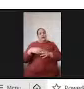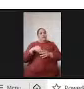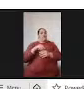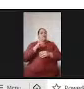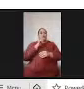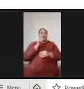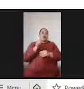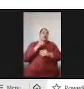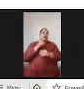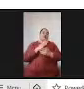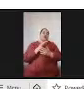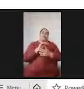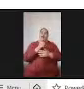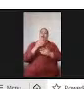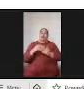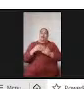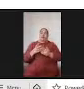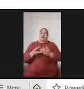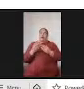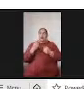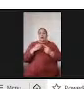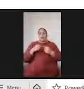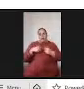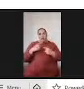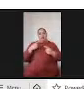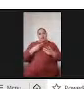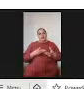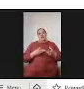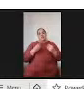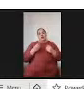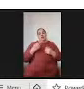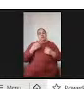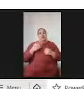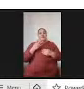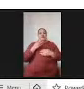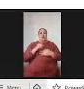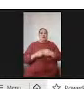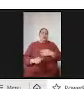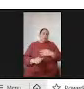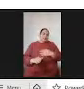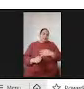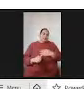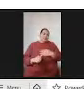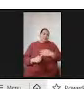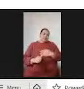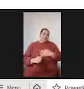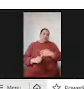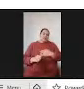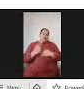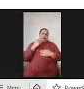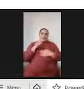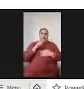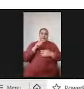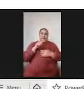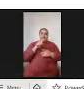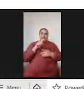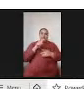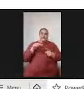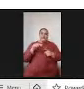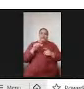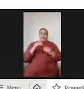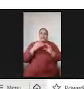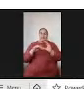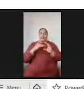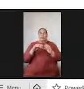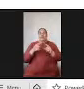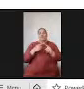any of the other members have gotten it, but I've certainly received in the last 4 months about, I think, 17 emails from members of the public about a